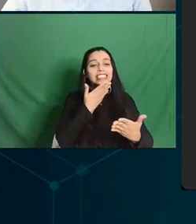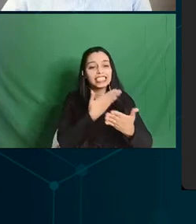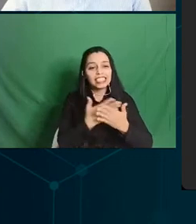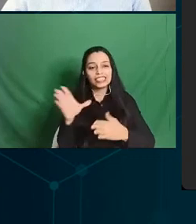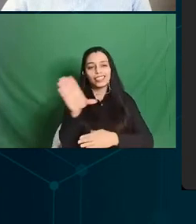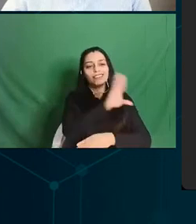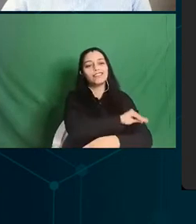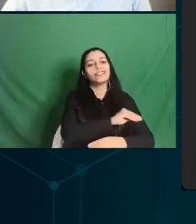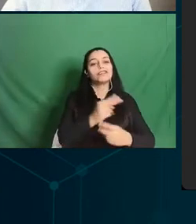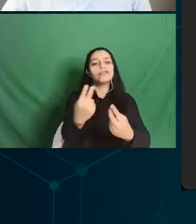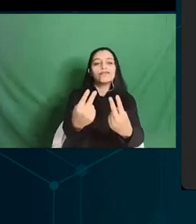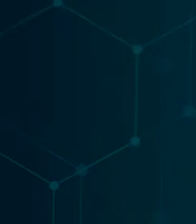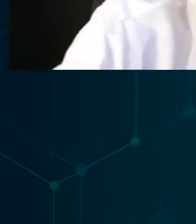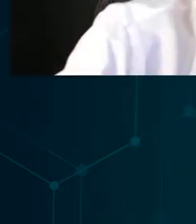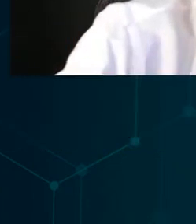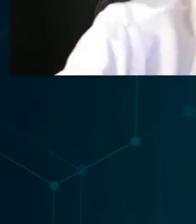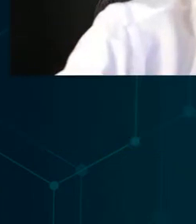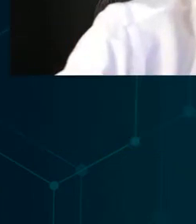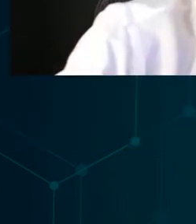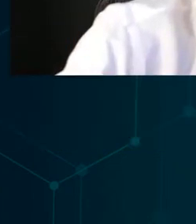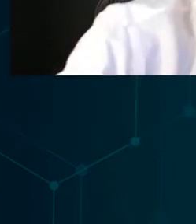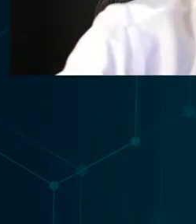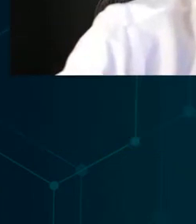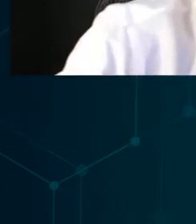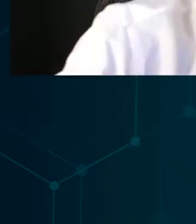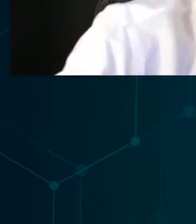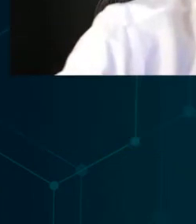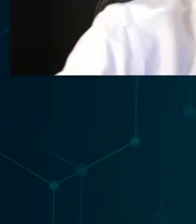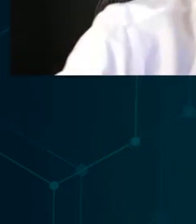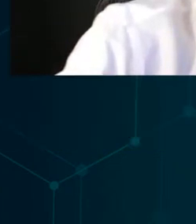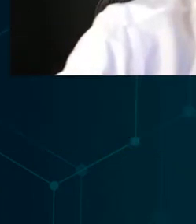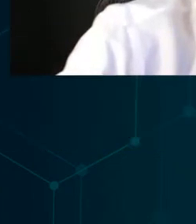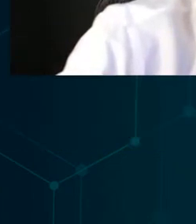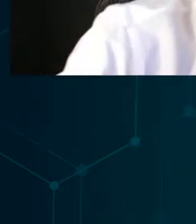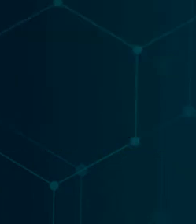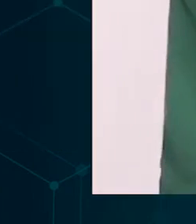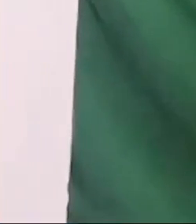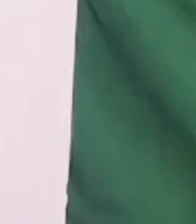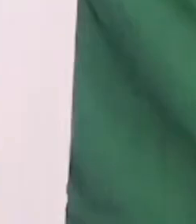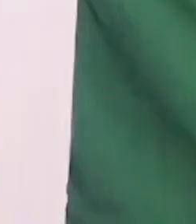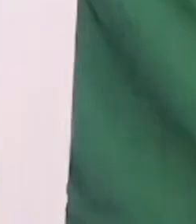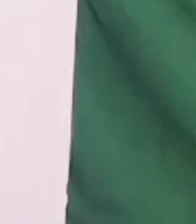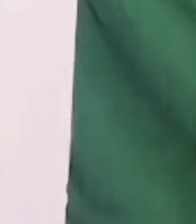take care. Okay. Bye. Yeah. Cheers, Leo. Thanks for helping. Cheers, guys.